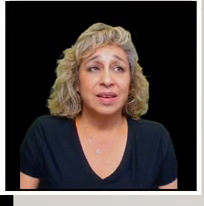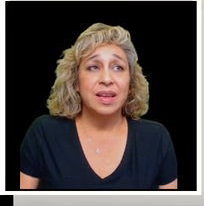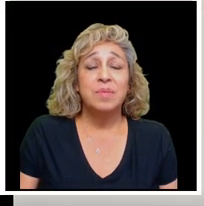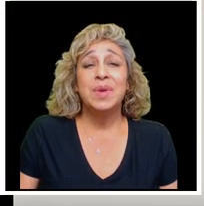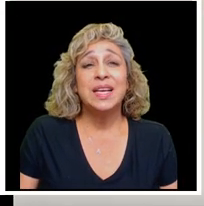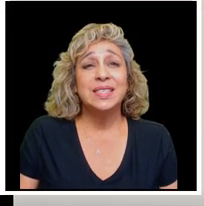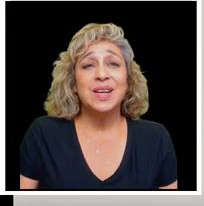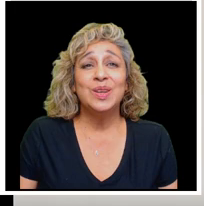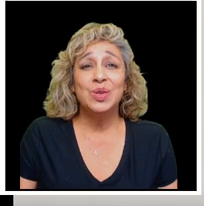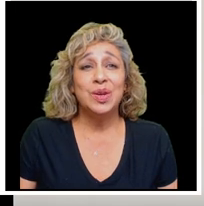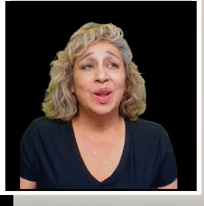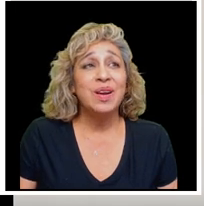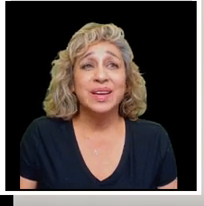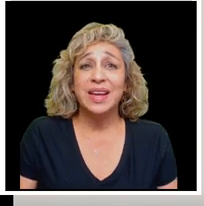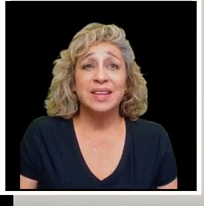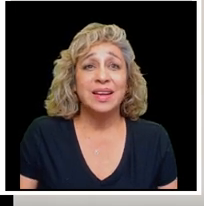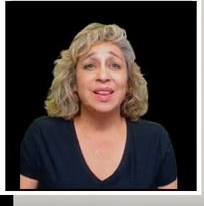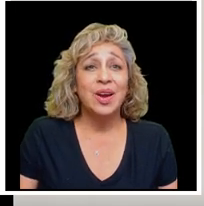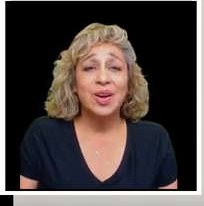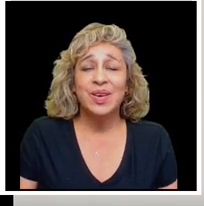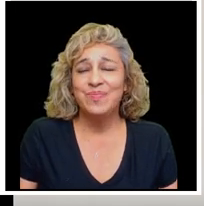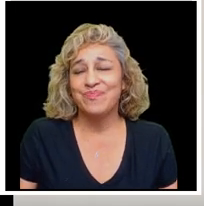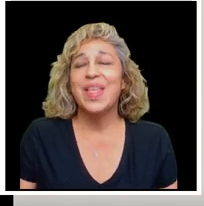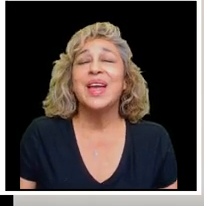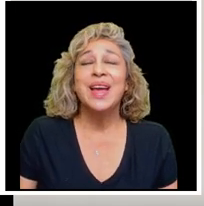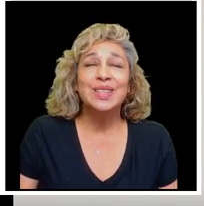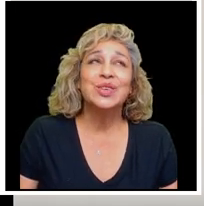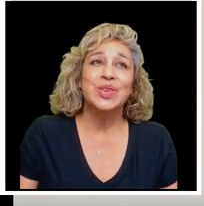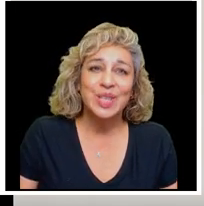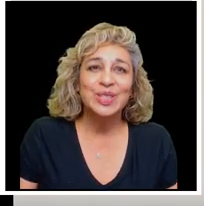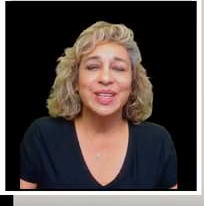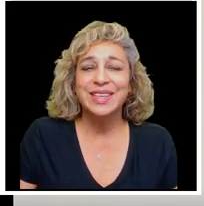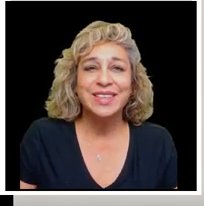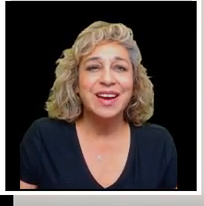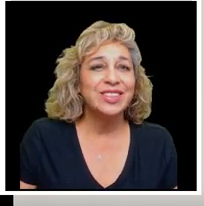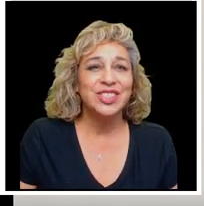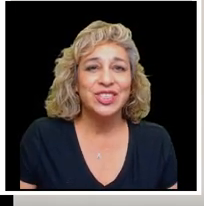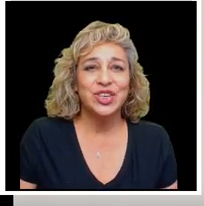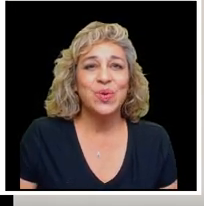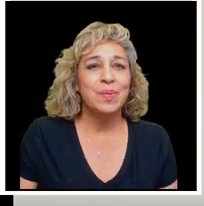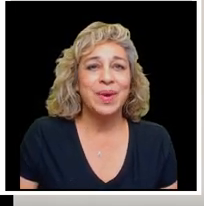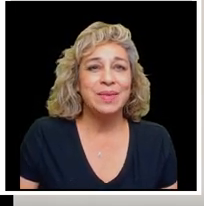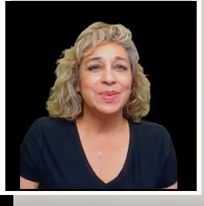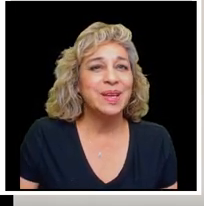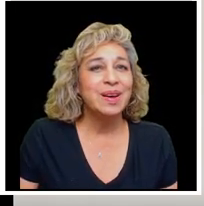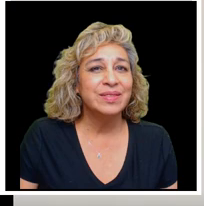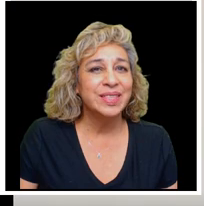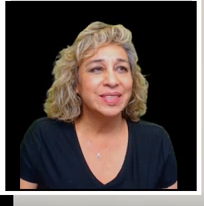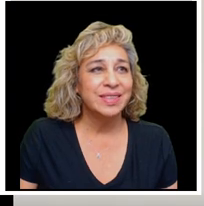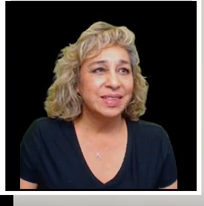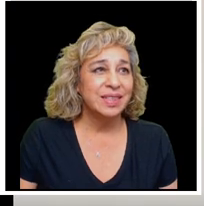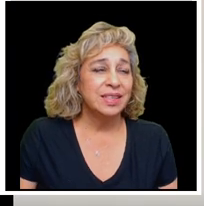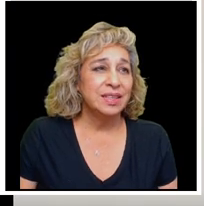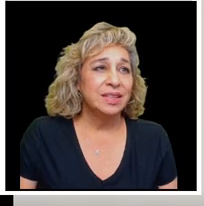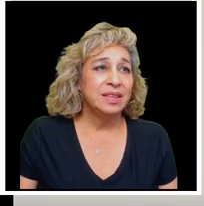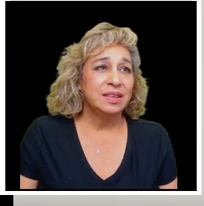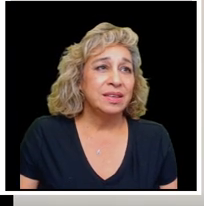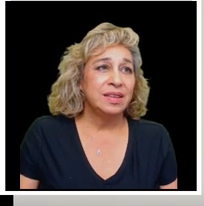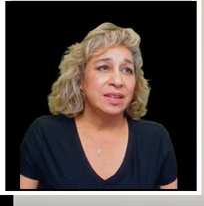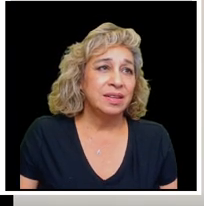because an elder alert can't al our elder adult can not just show up by themselves